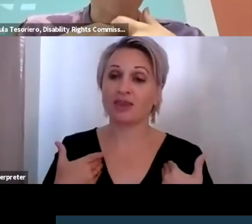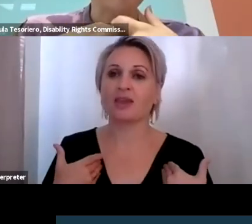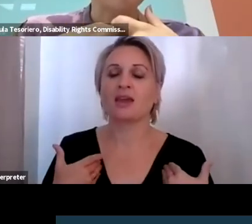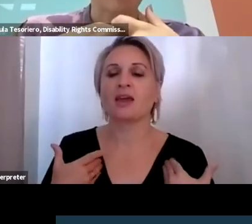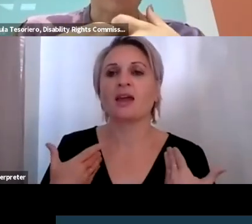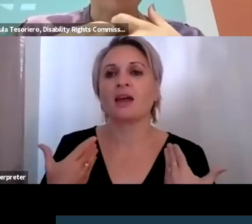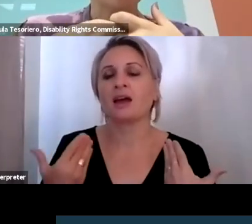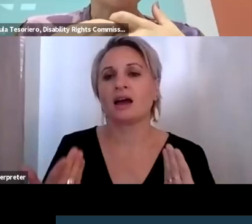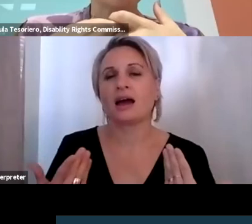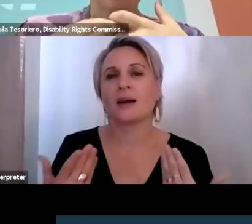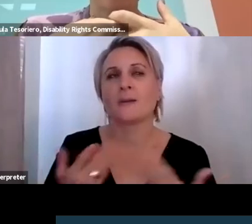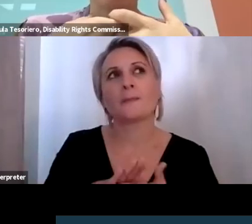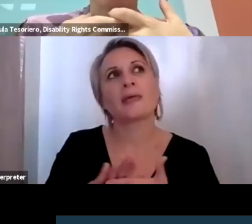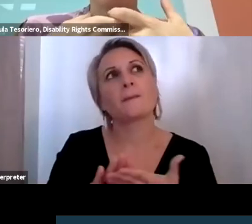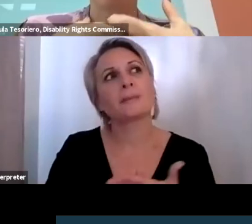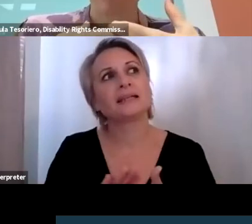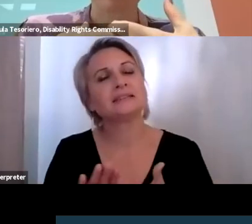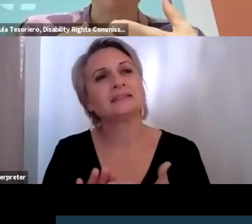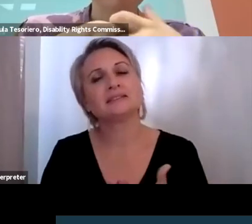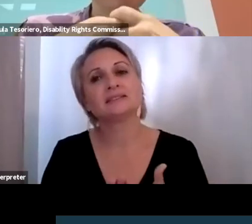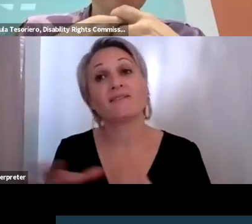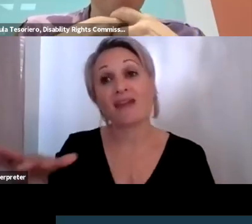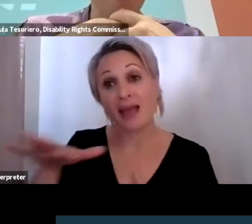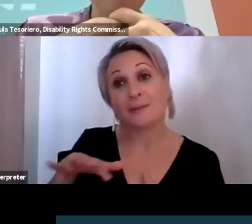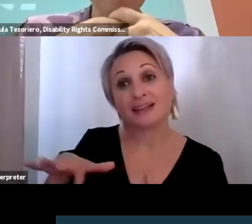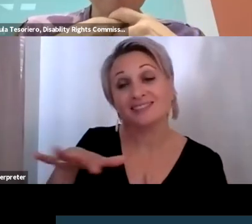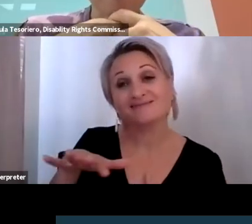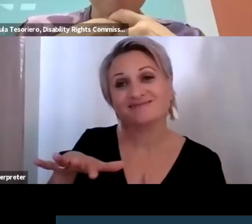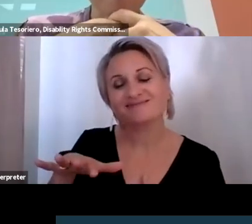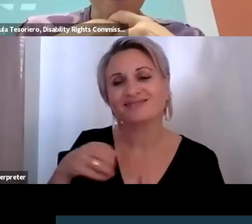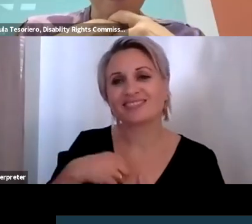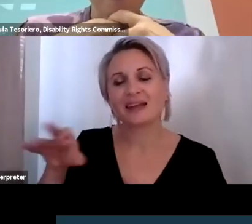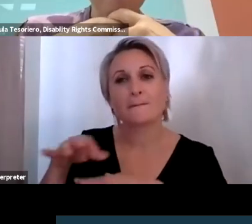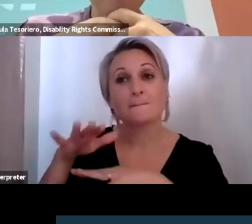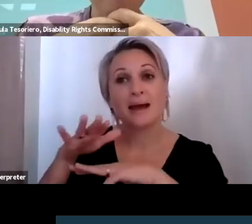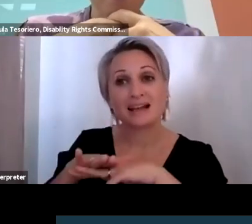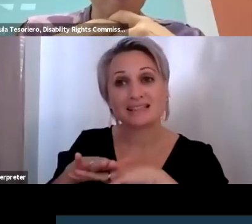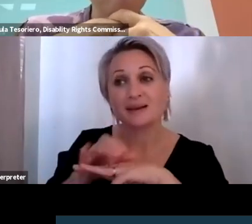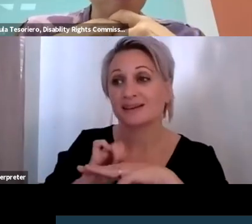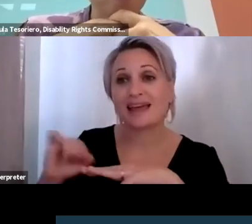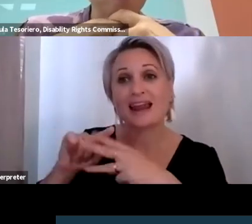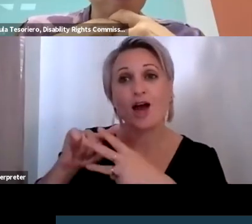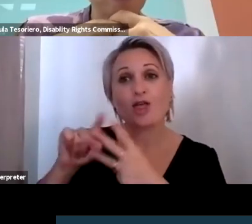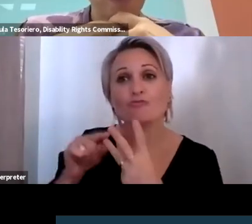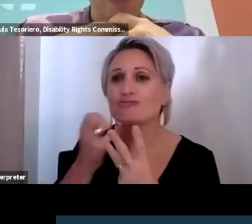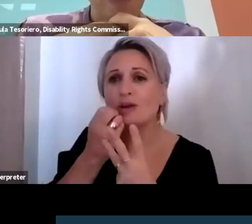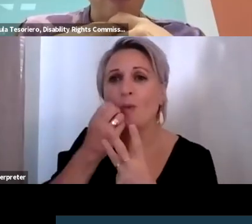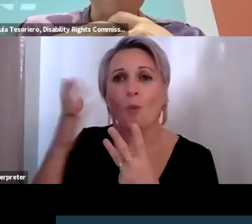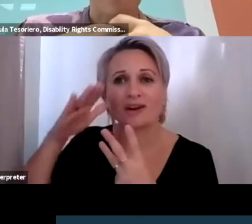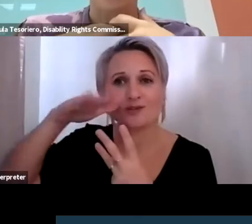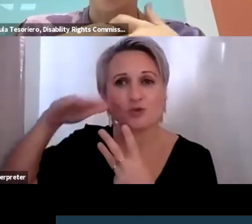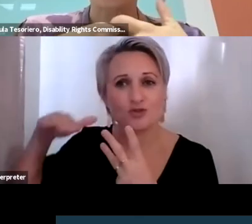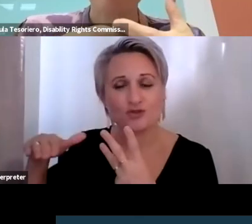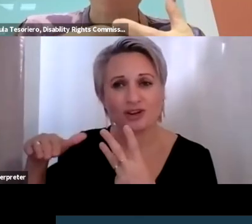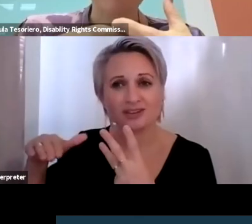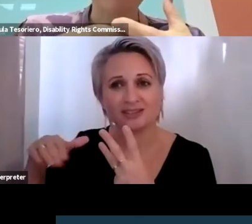you know, it's about family. So my husband and our 3 wonderful children. It's